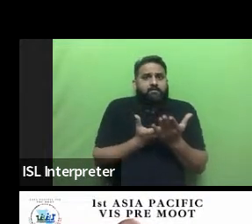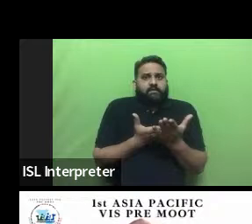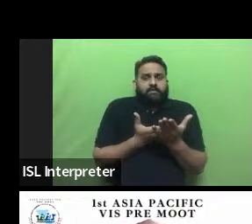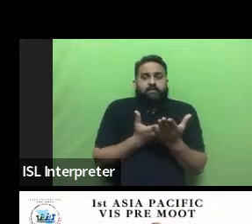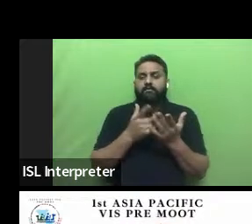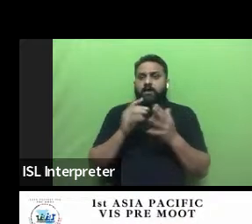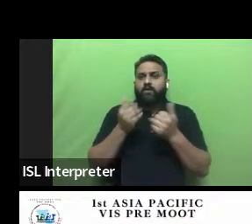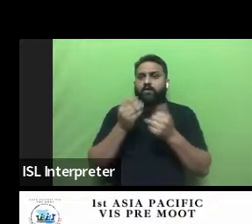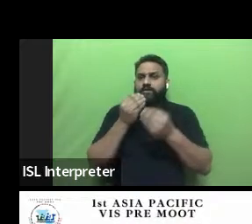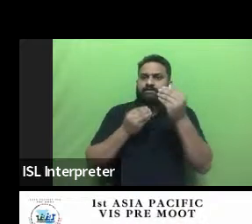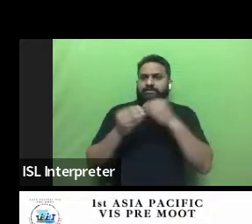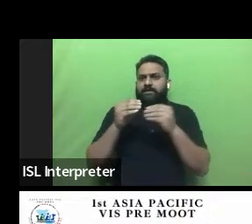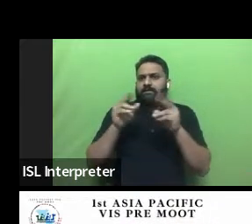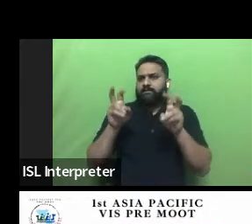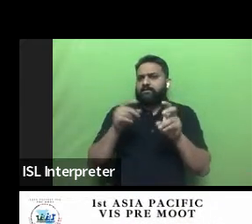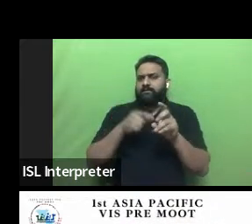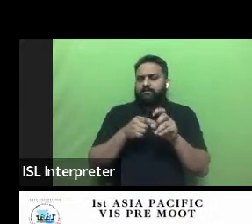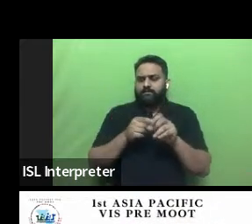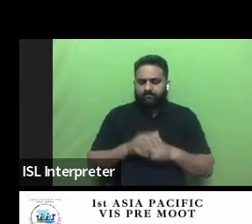sale.